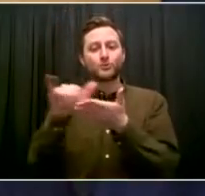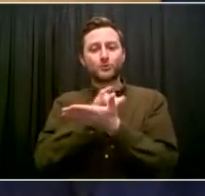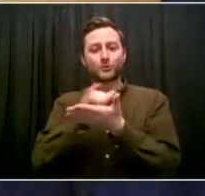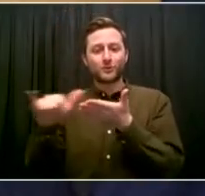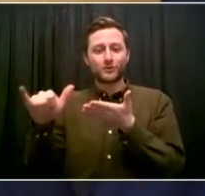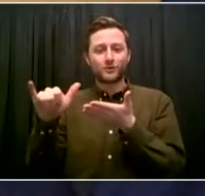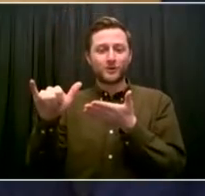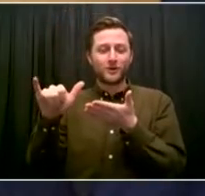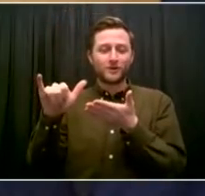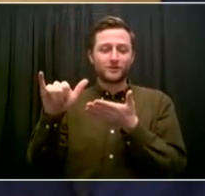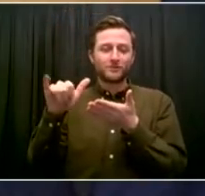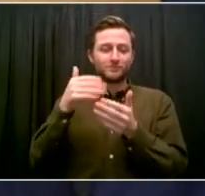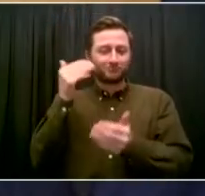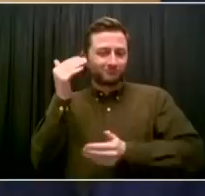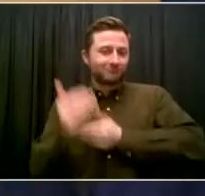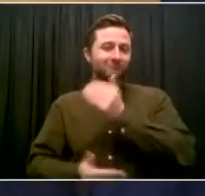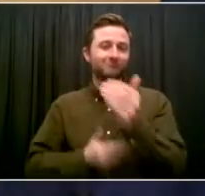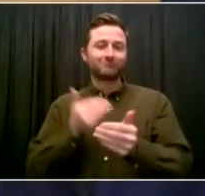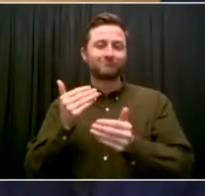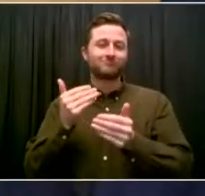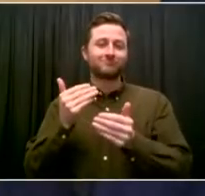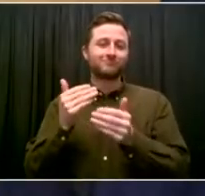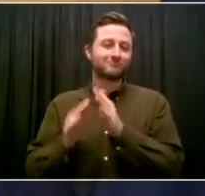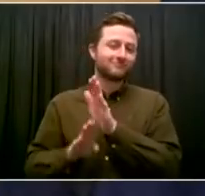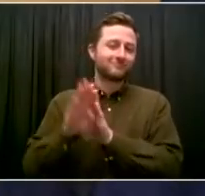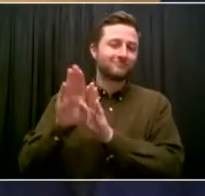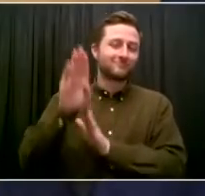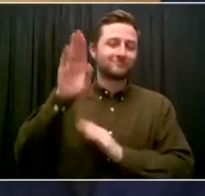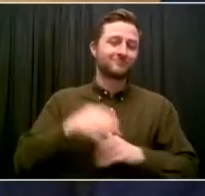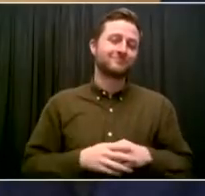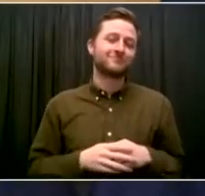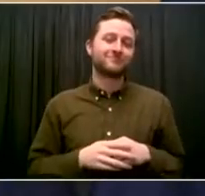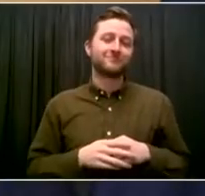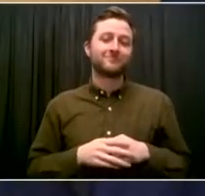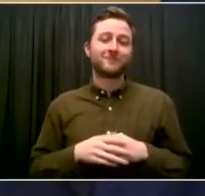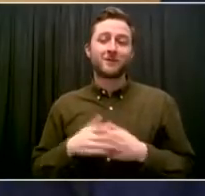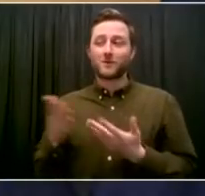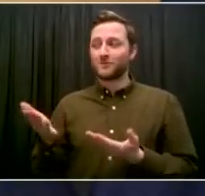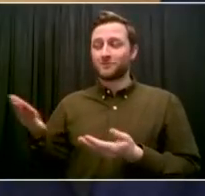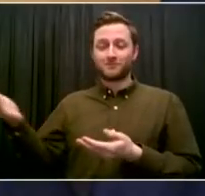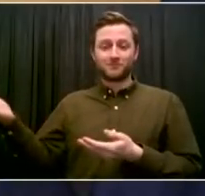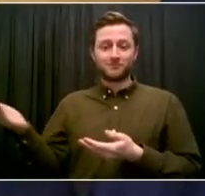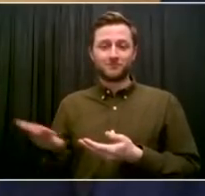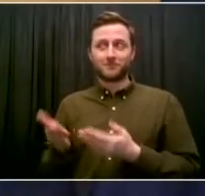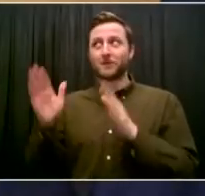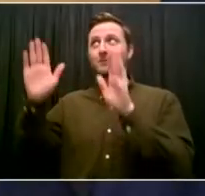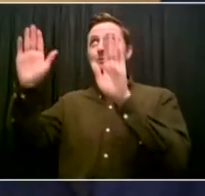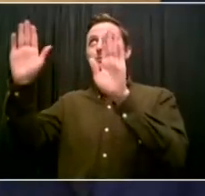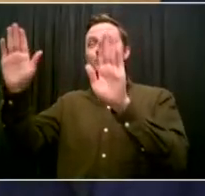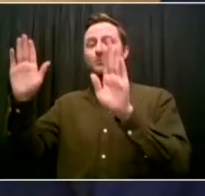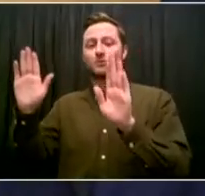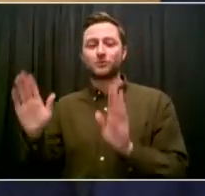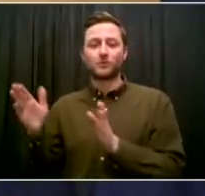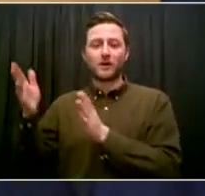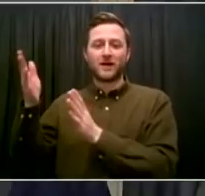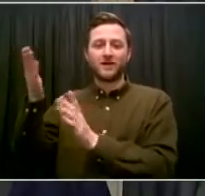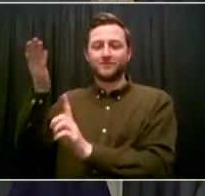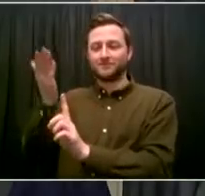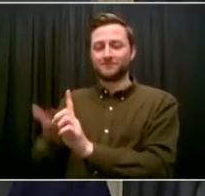amazing public servant who has been here with us throughout this entire journey with our team, Dr. Chasi.